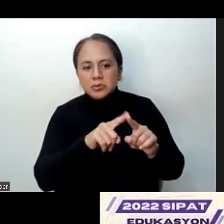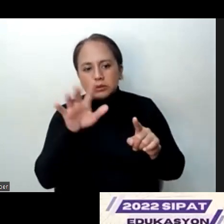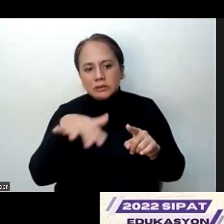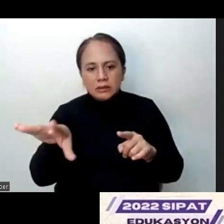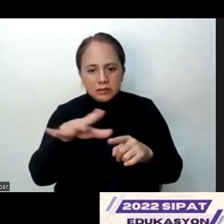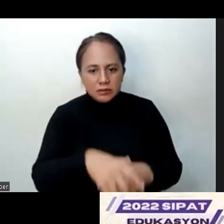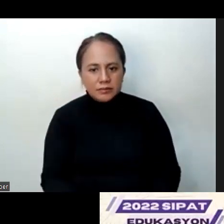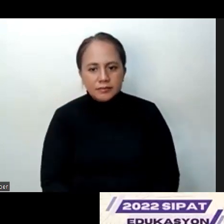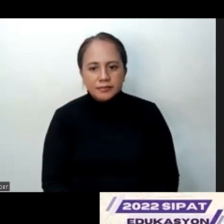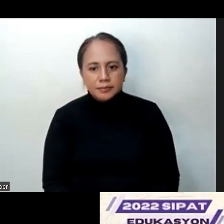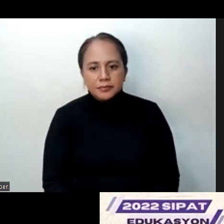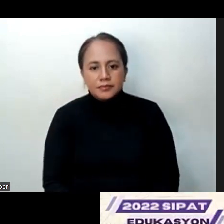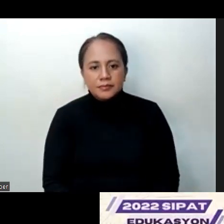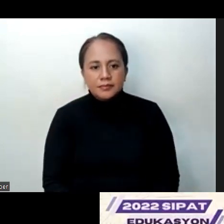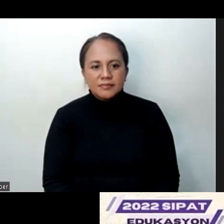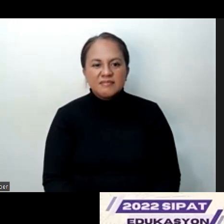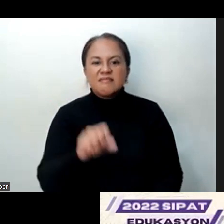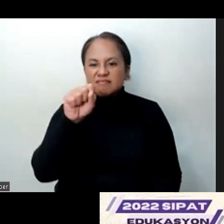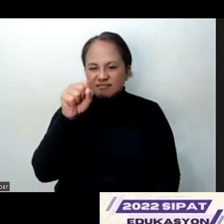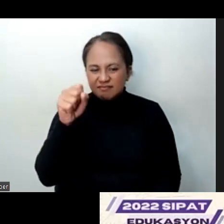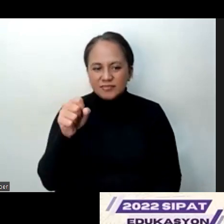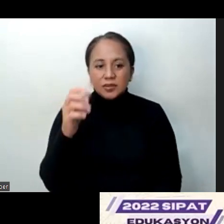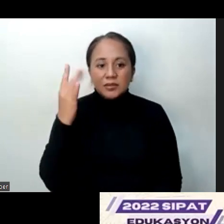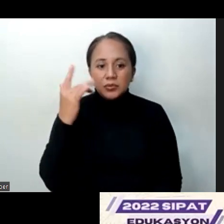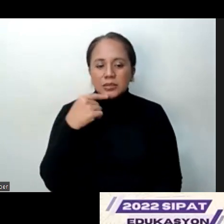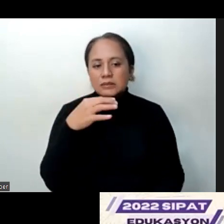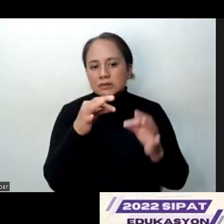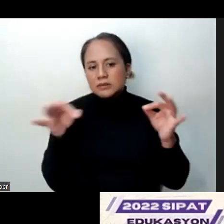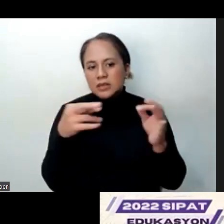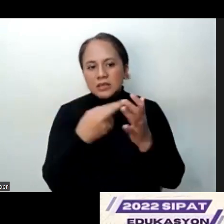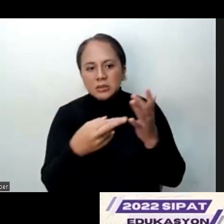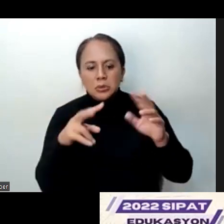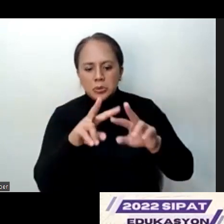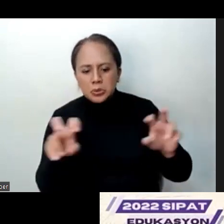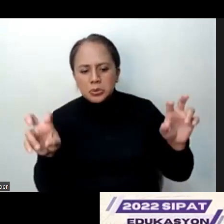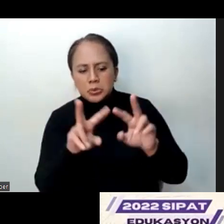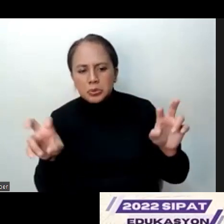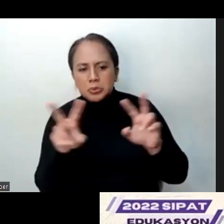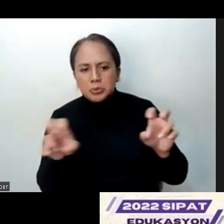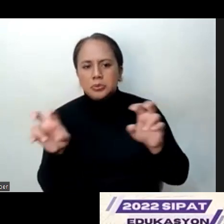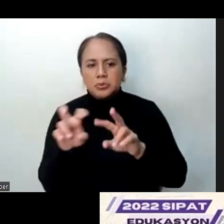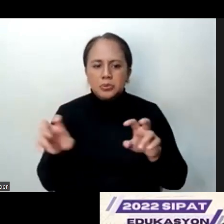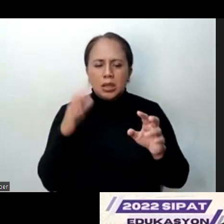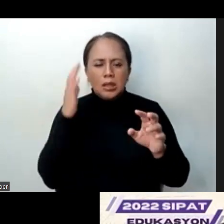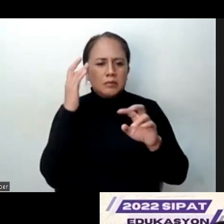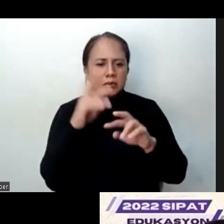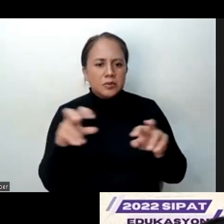areas. Yeah, oo. Kasi statements like, research kayo ng research. Puro research ang alam